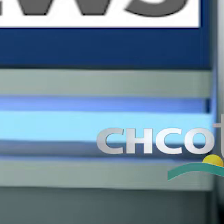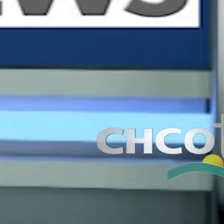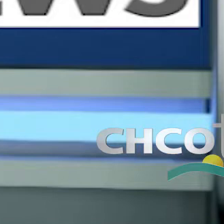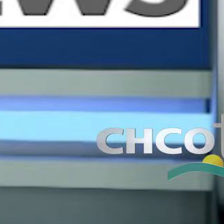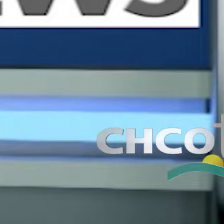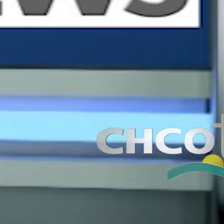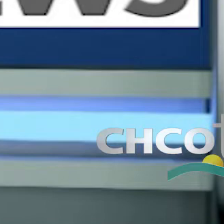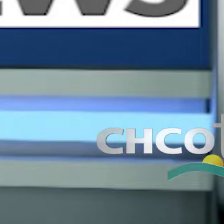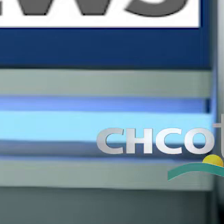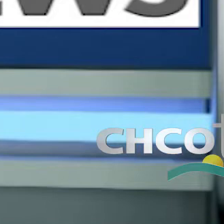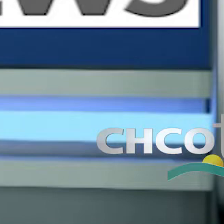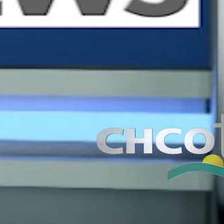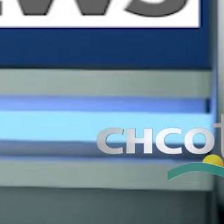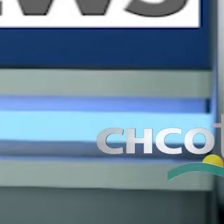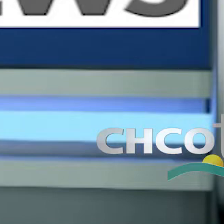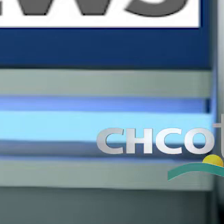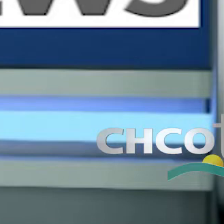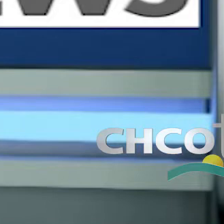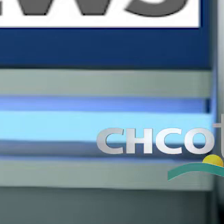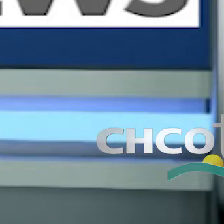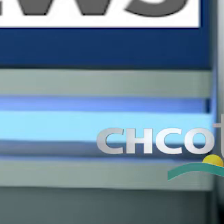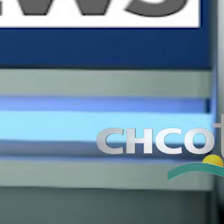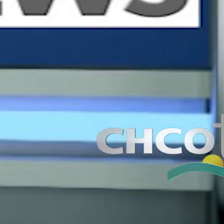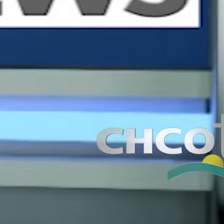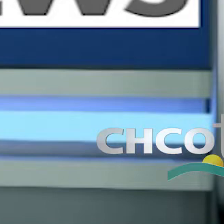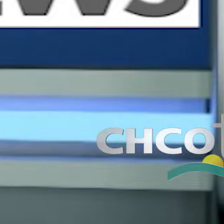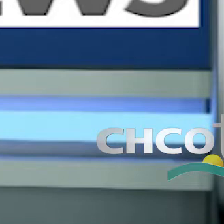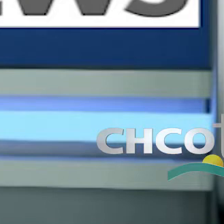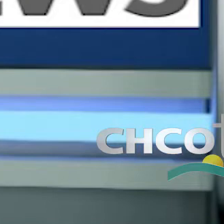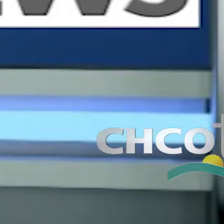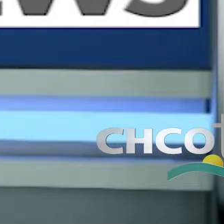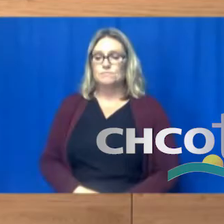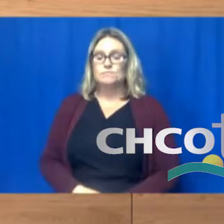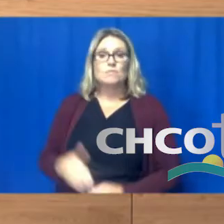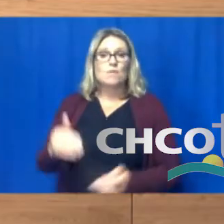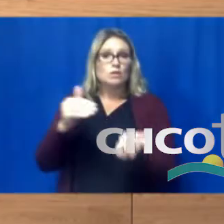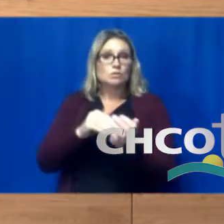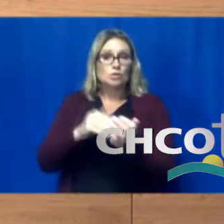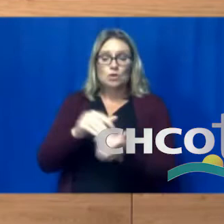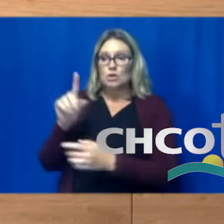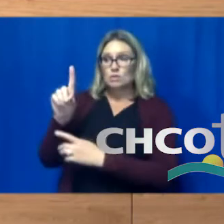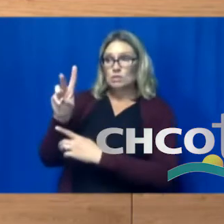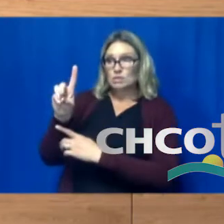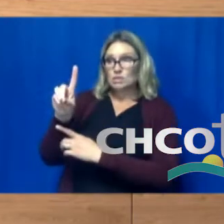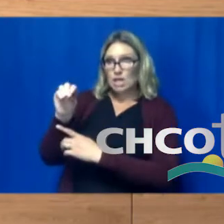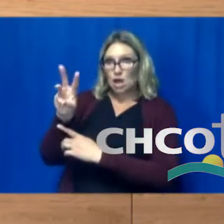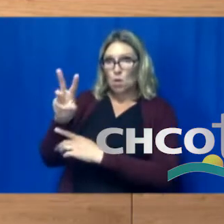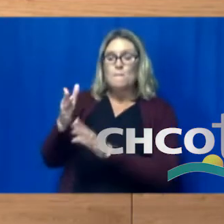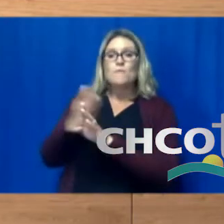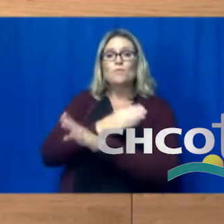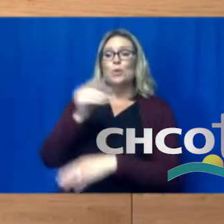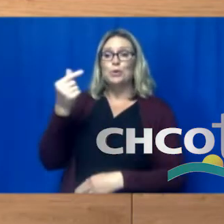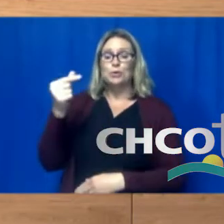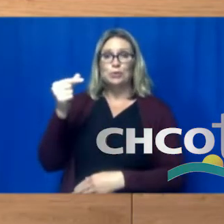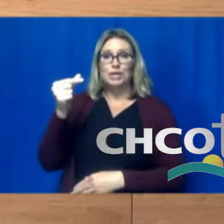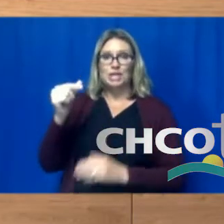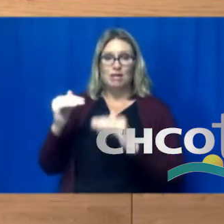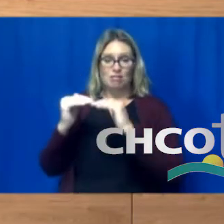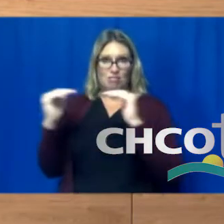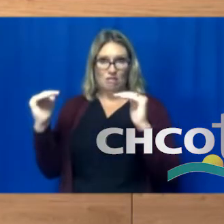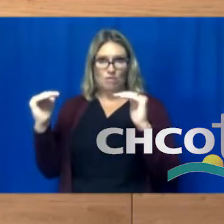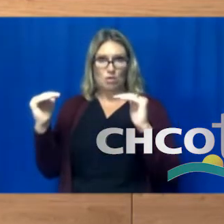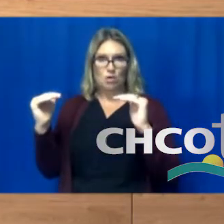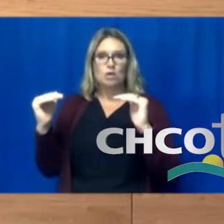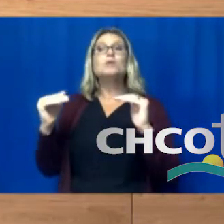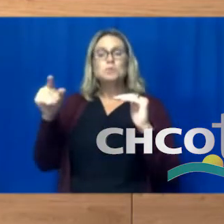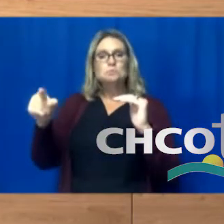Dr. Gordon Dow, an infectious disease expert with Horizon Health, explained why the Delta variant is infecting more children and leading to